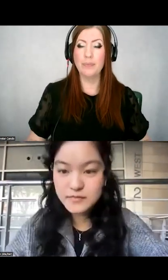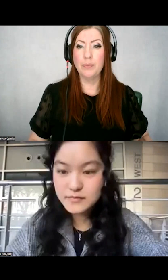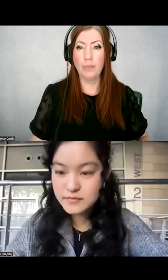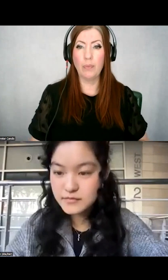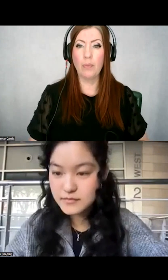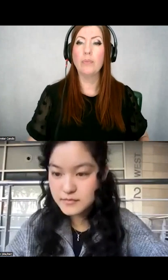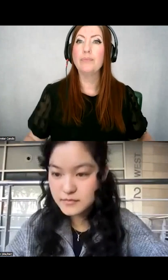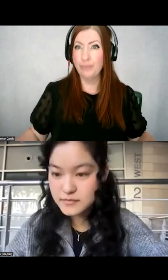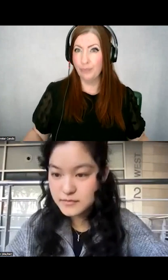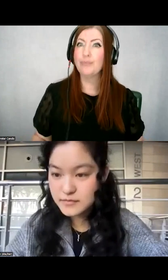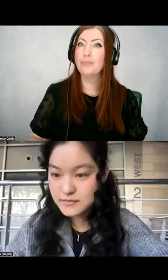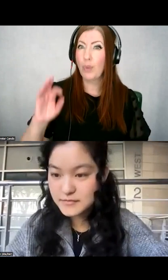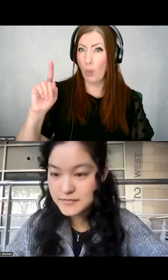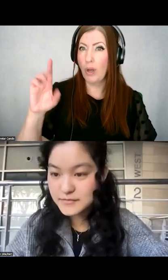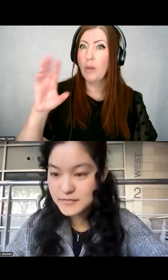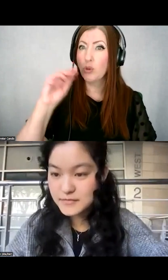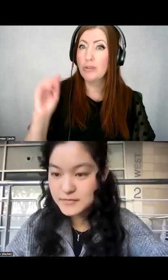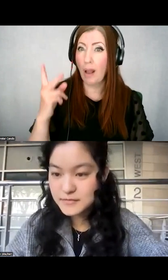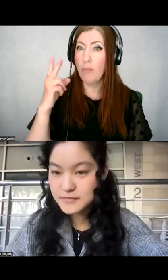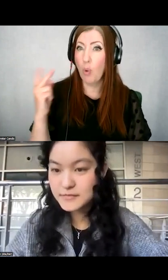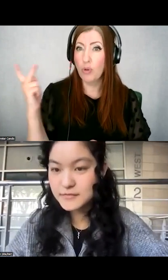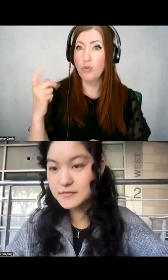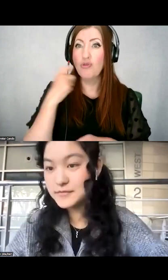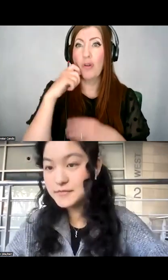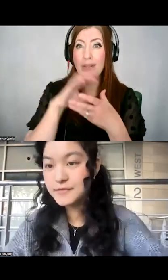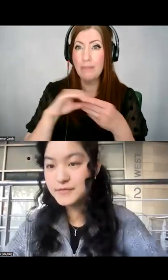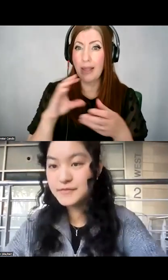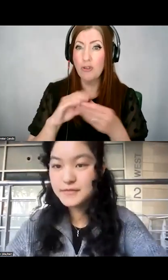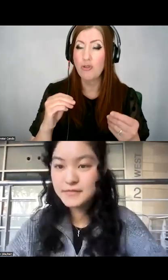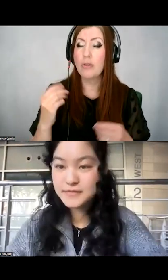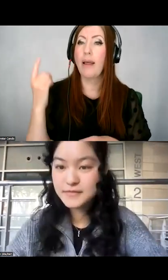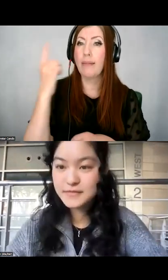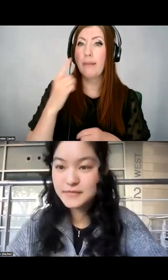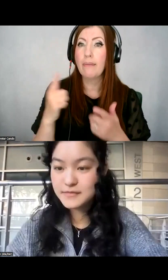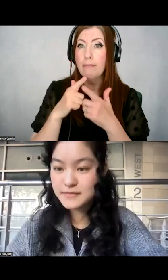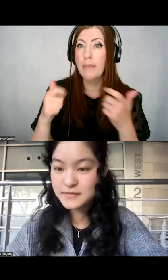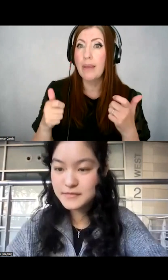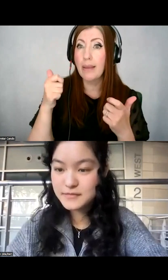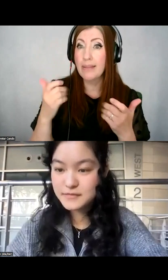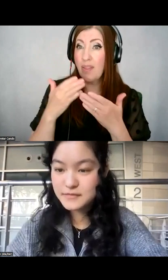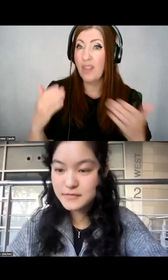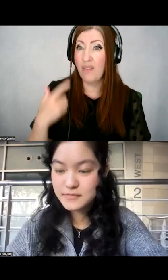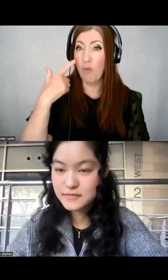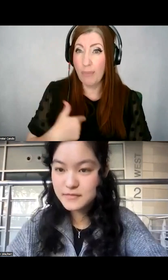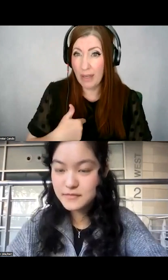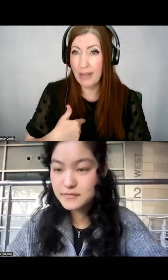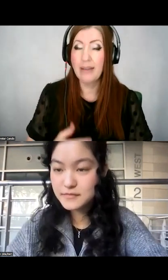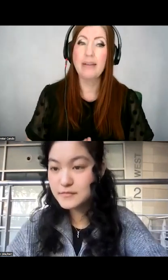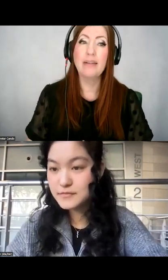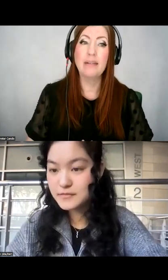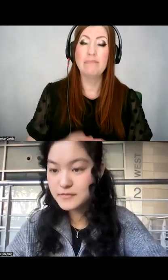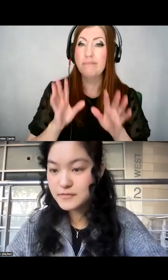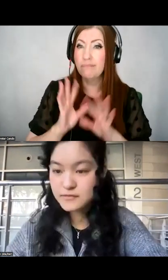Like 100% what both of them just said. I think the biggest thing for me is kind of how